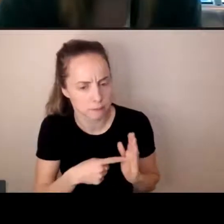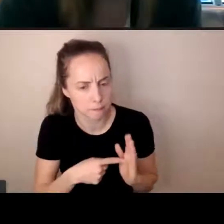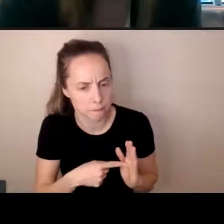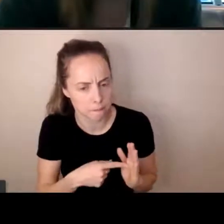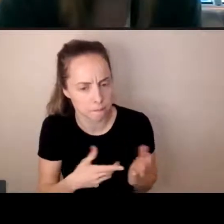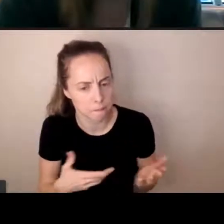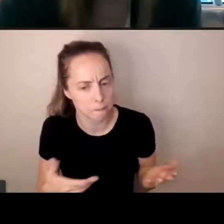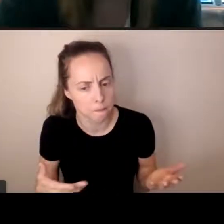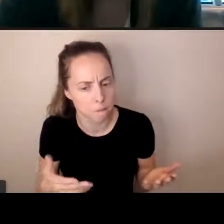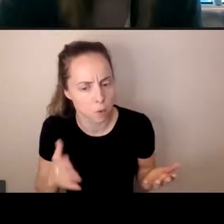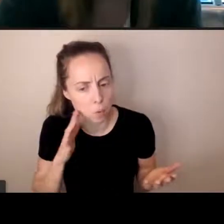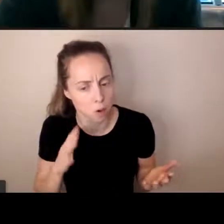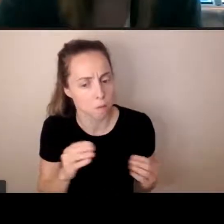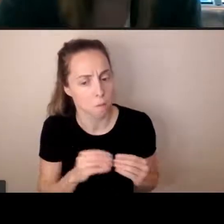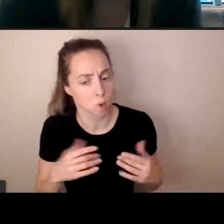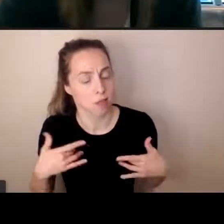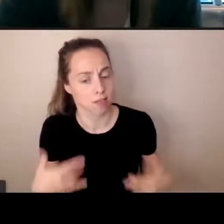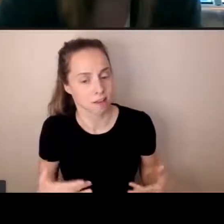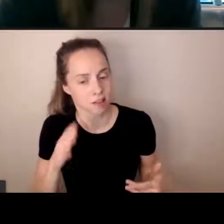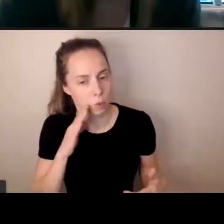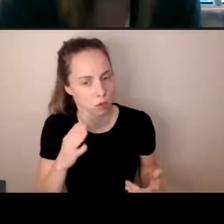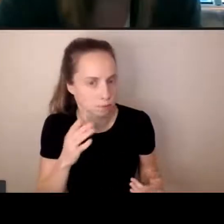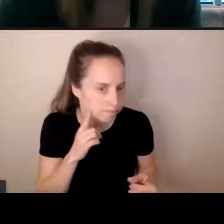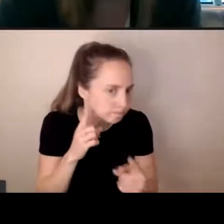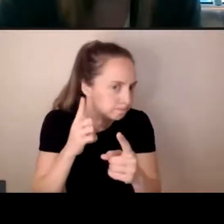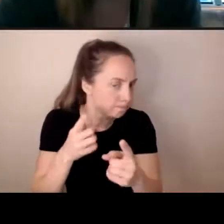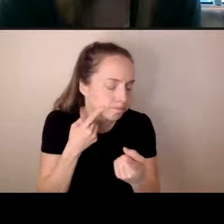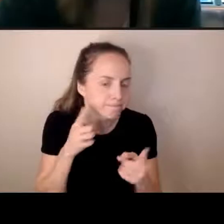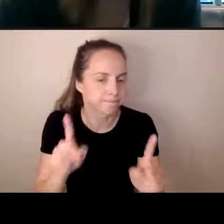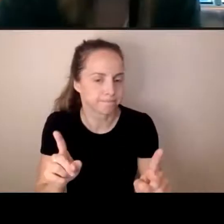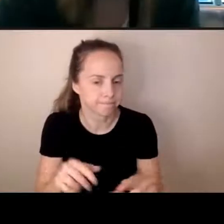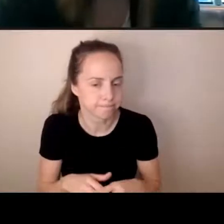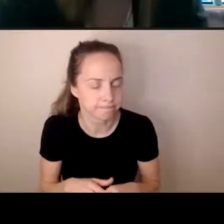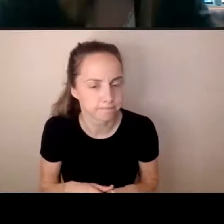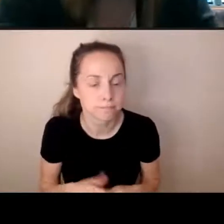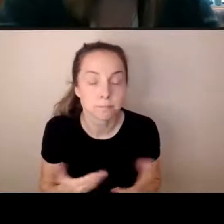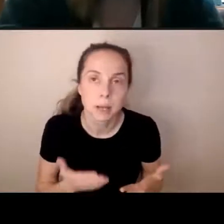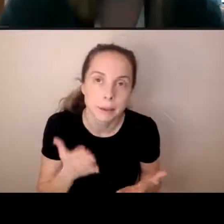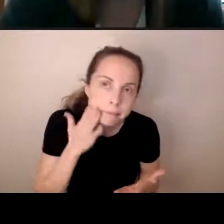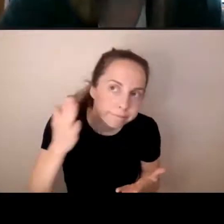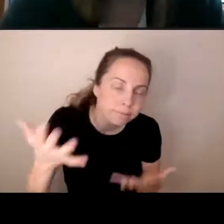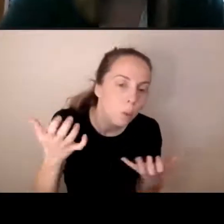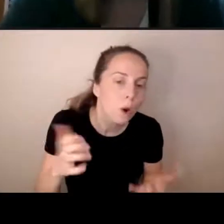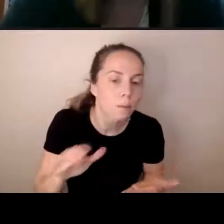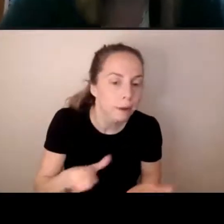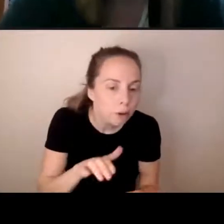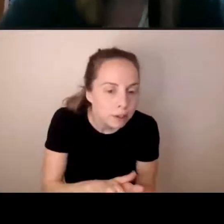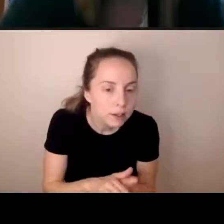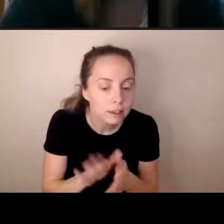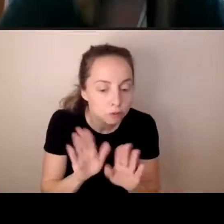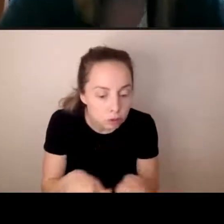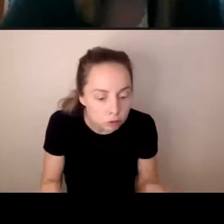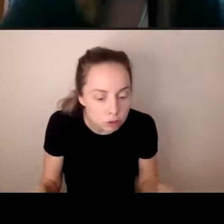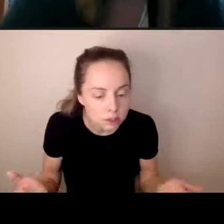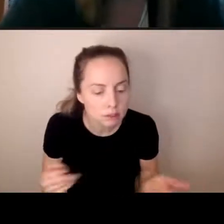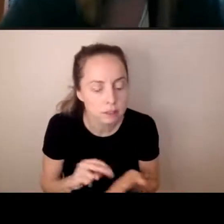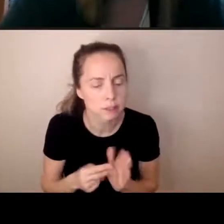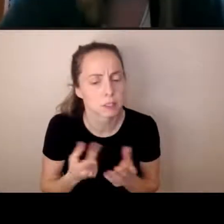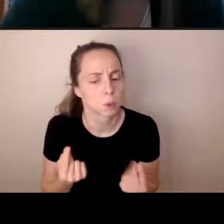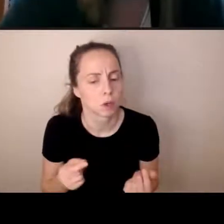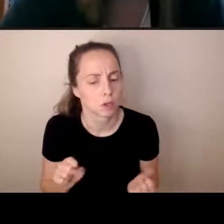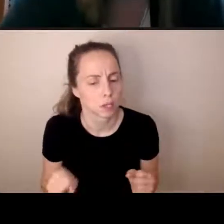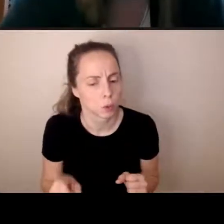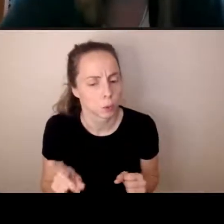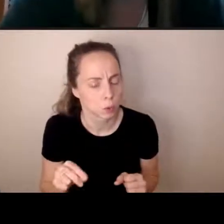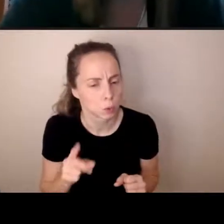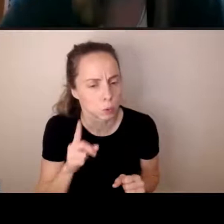more likely that they will achieve their goals? So if they want to get married and have children, are there things they can do in